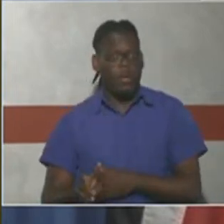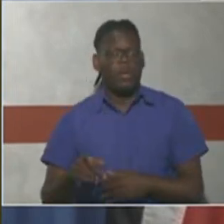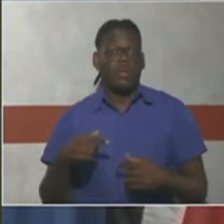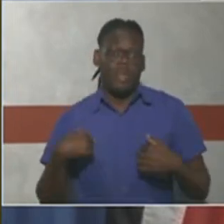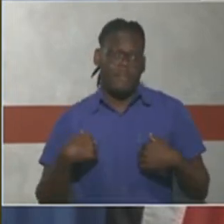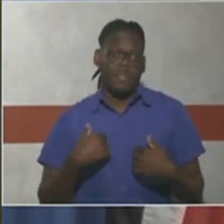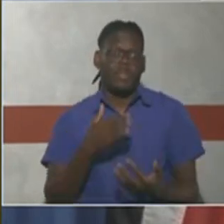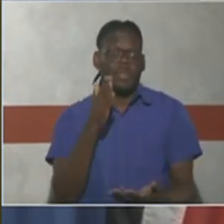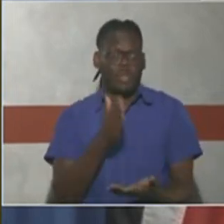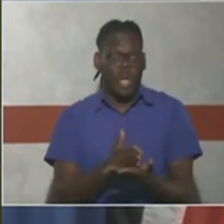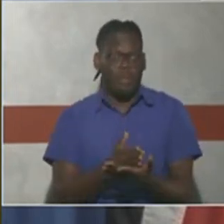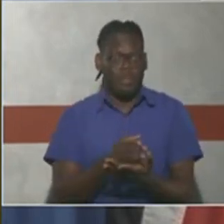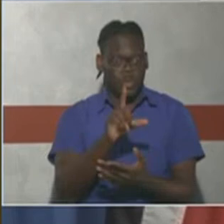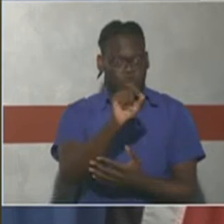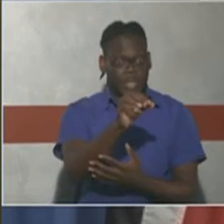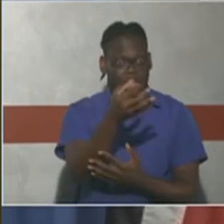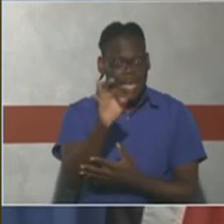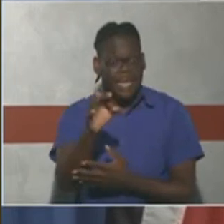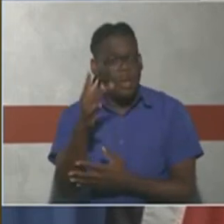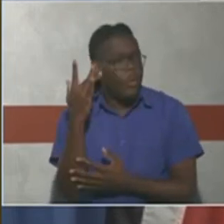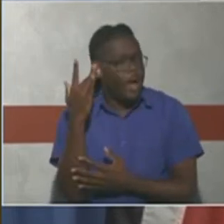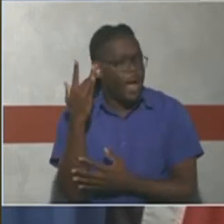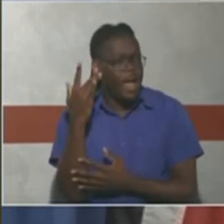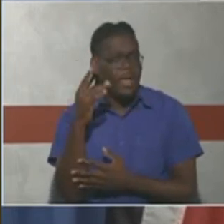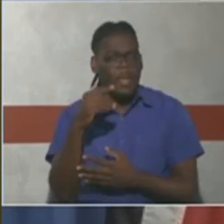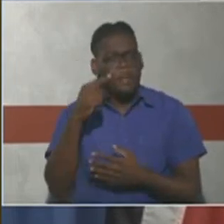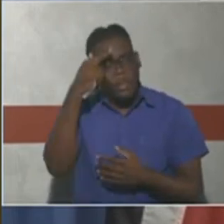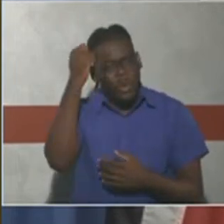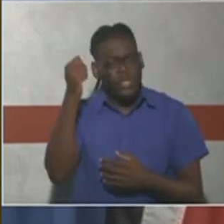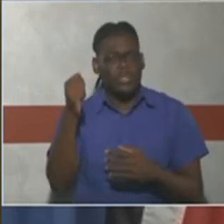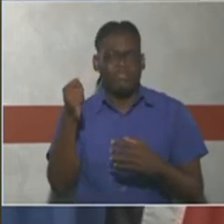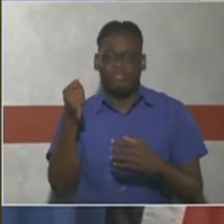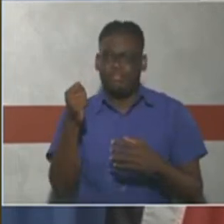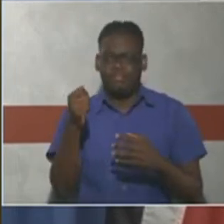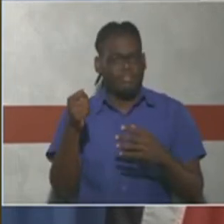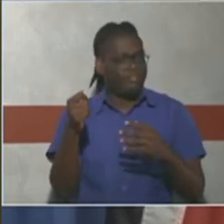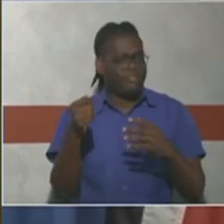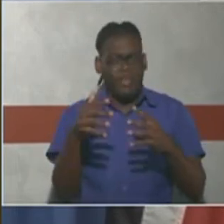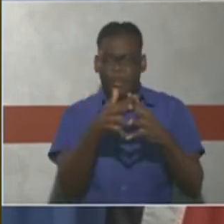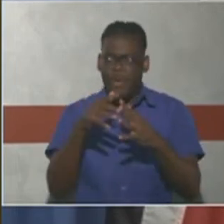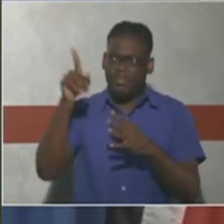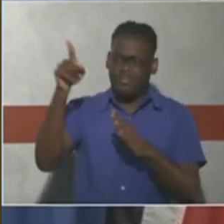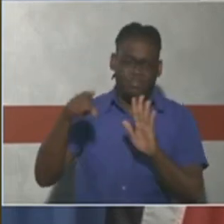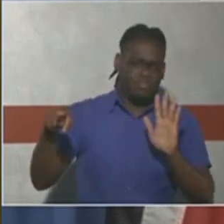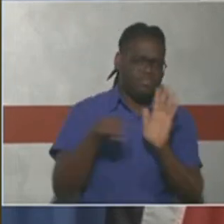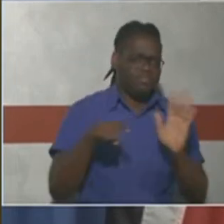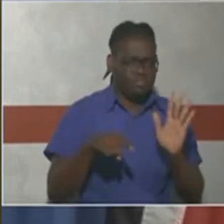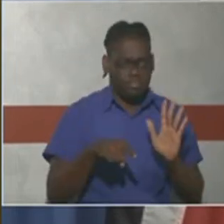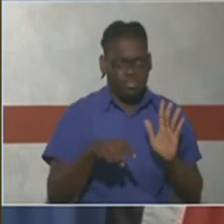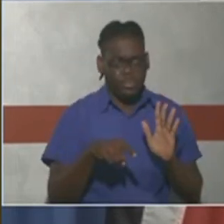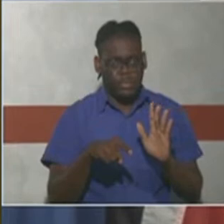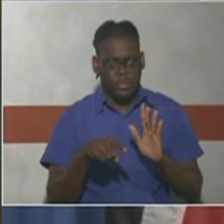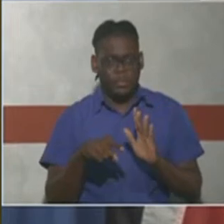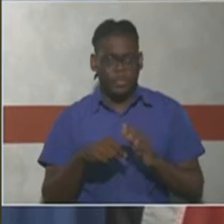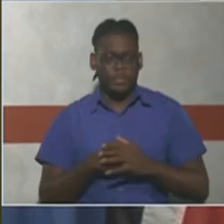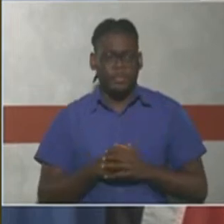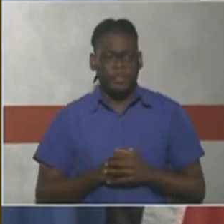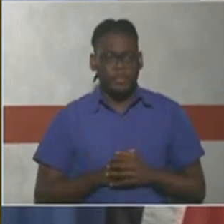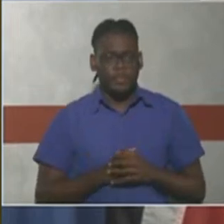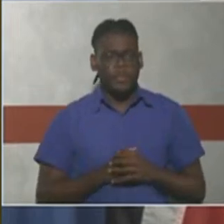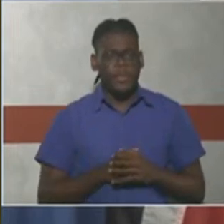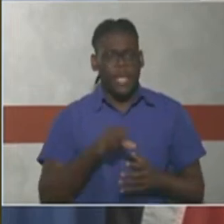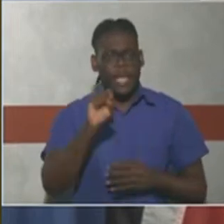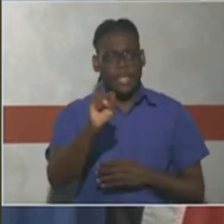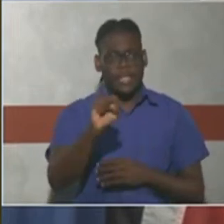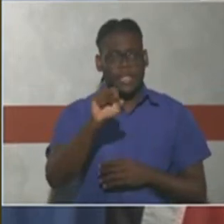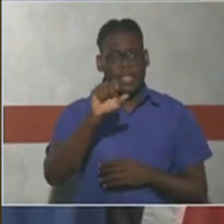have always seen the national and regional importance of the natural gas resources in Venezuela and